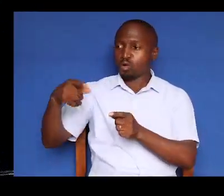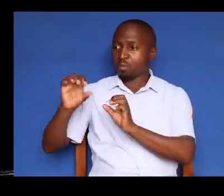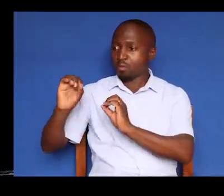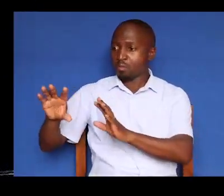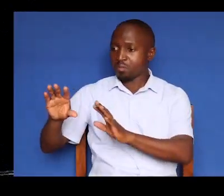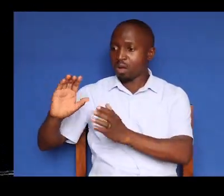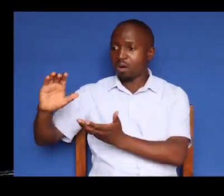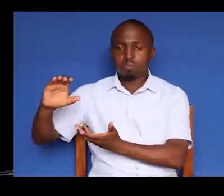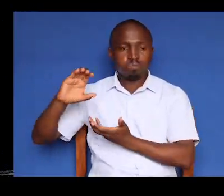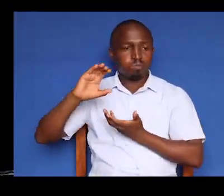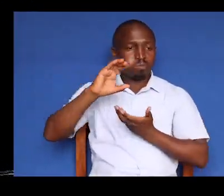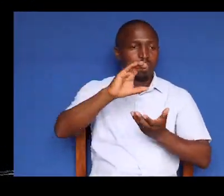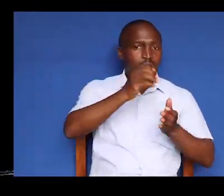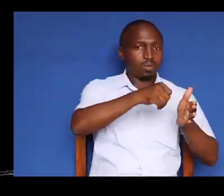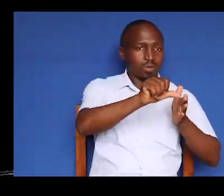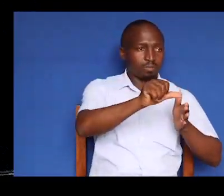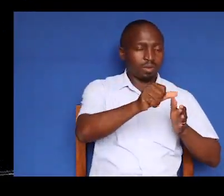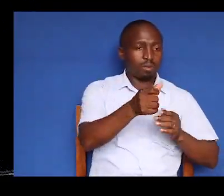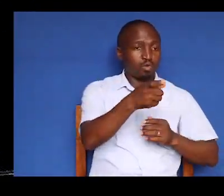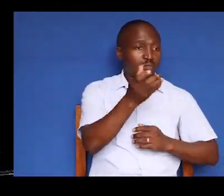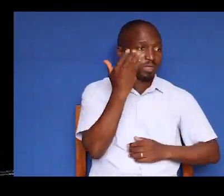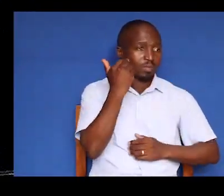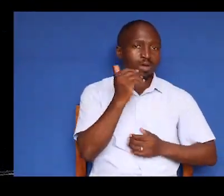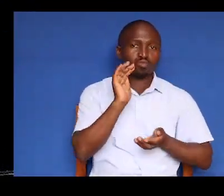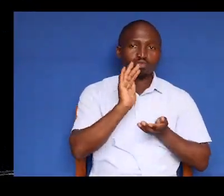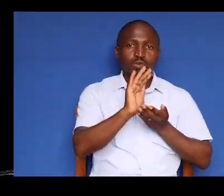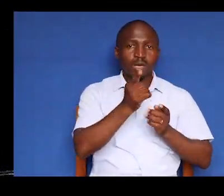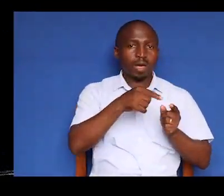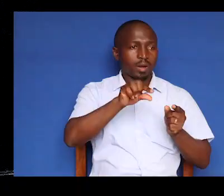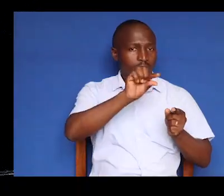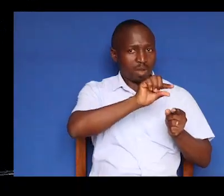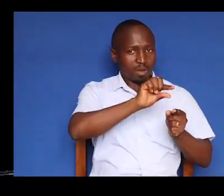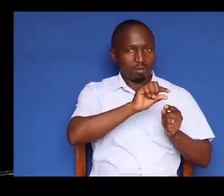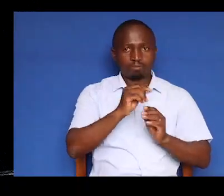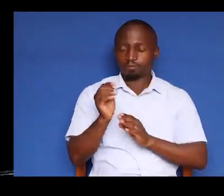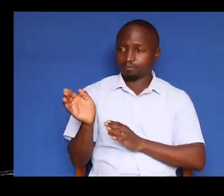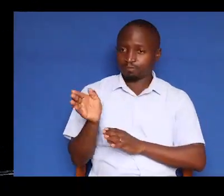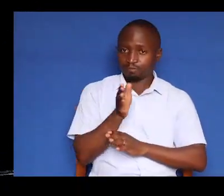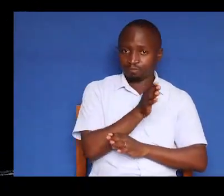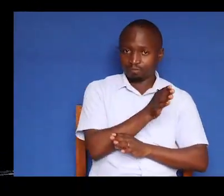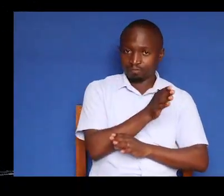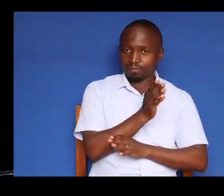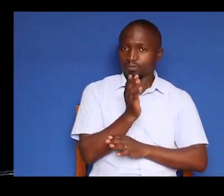with high interest to avoid the interest rate. And another point